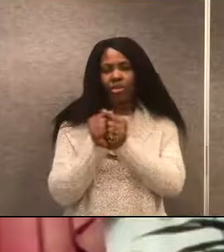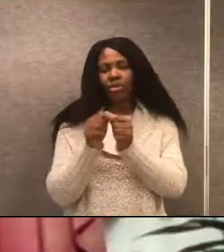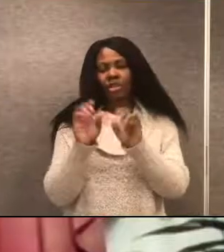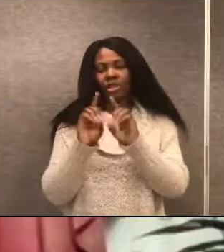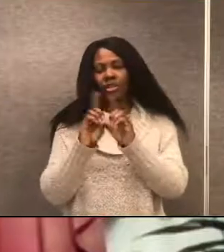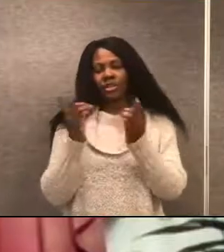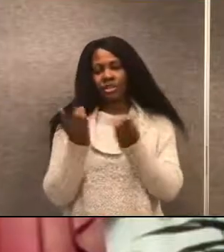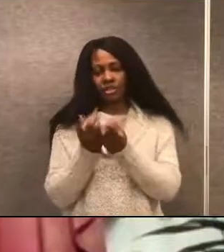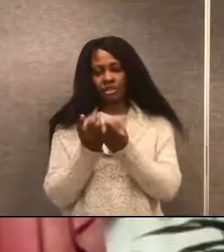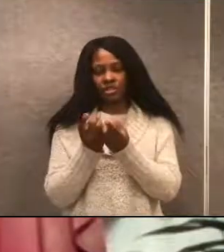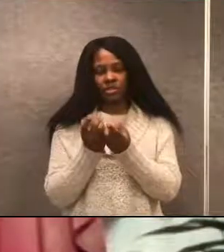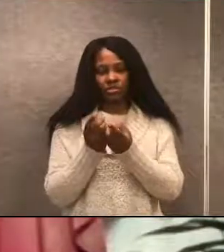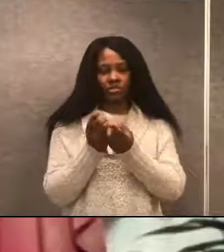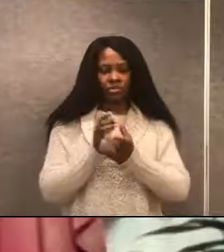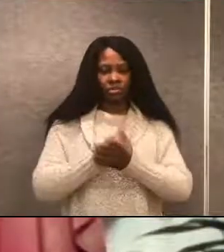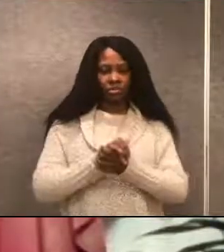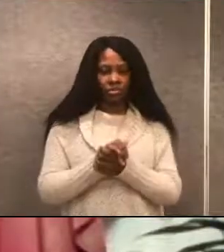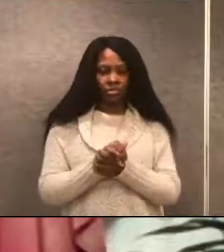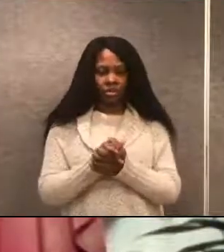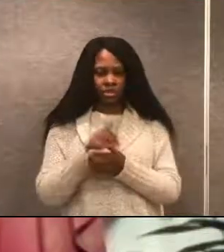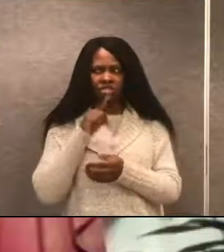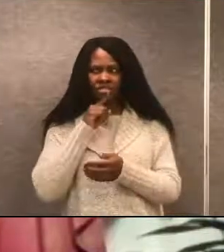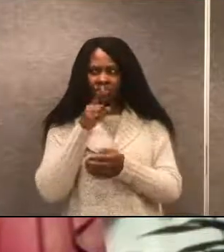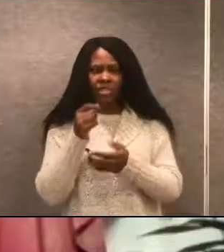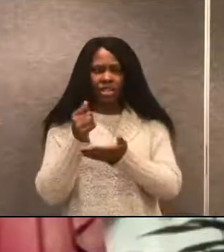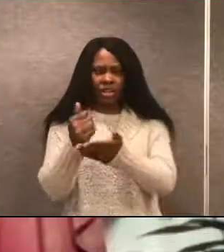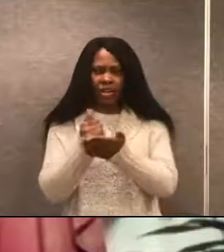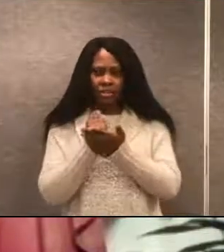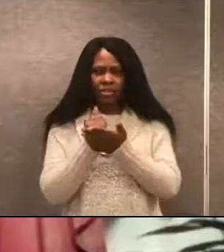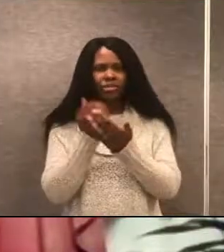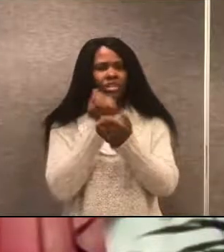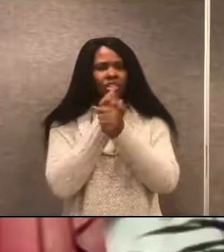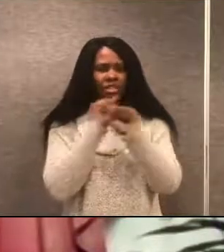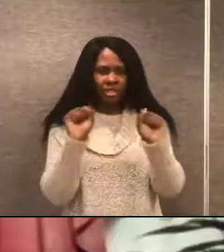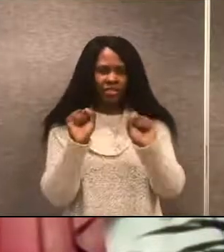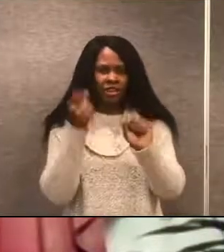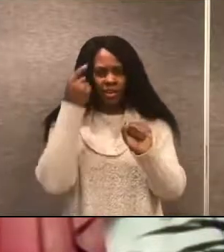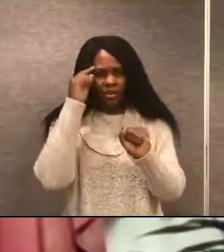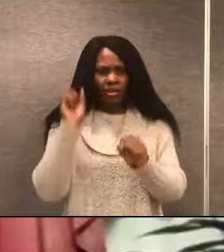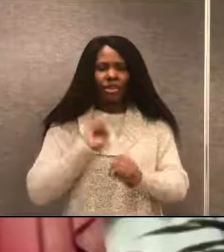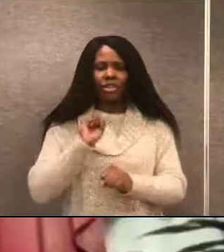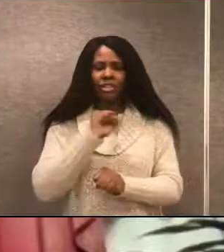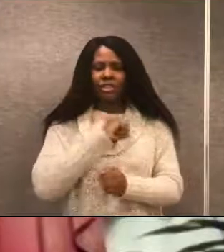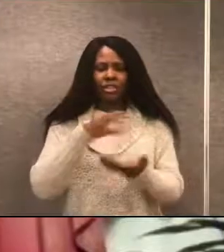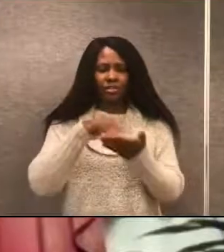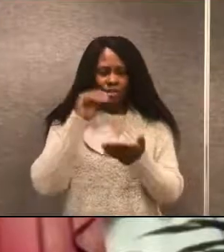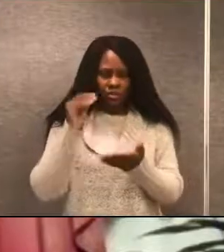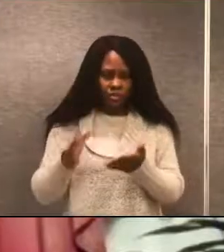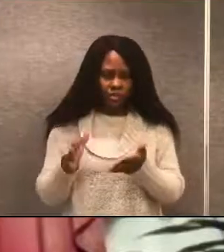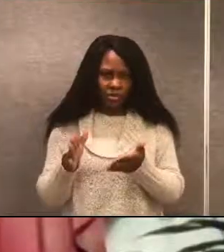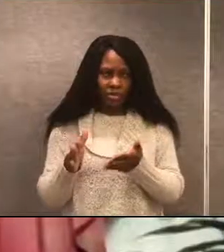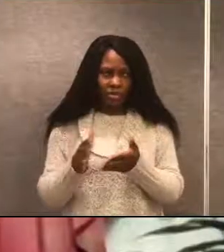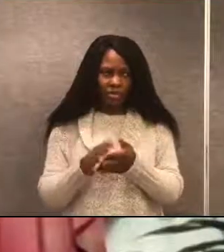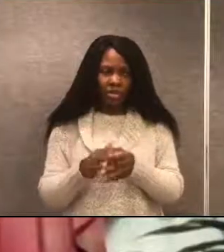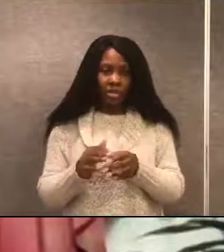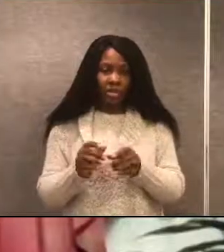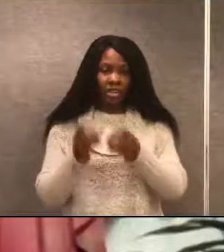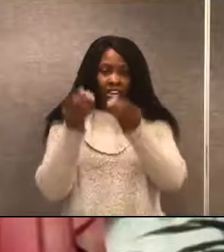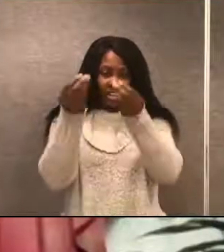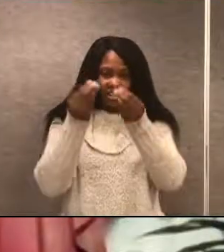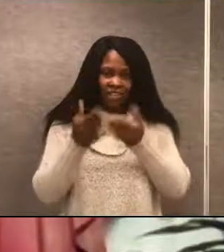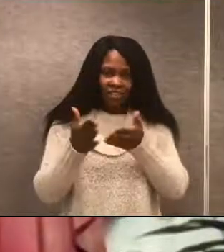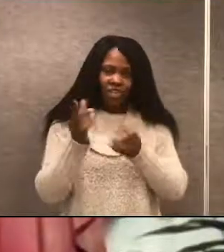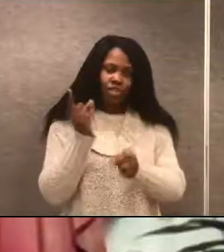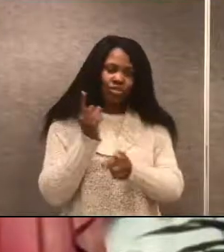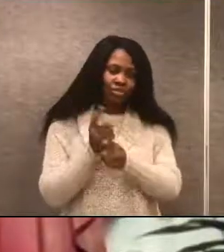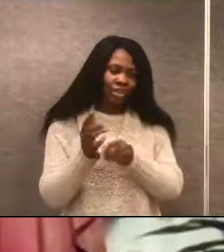us with the health and safety of our staff and our students, and providing the right direction for when we are hit